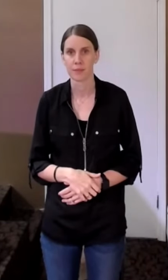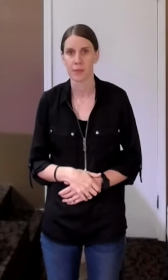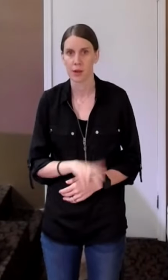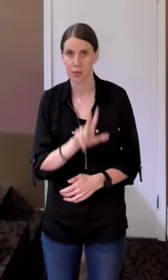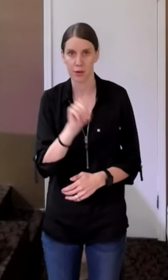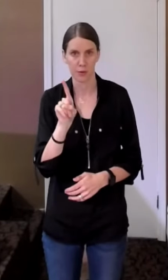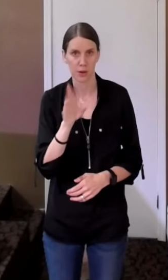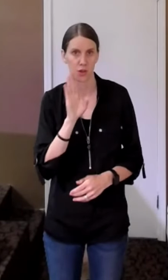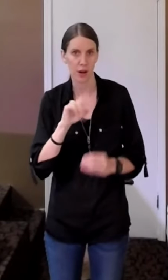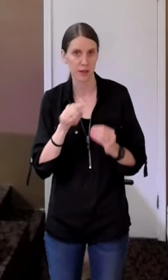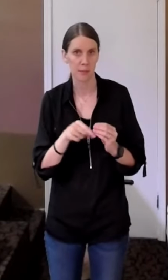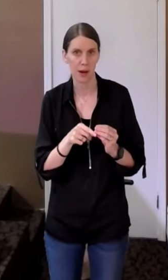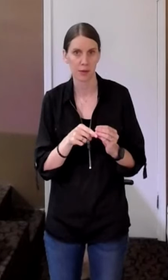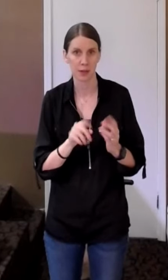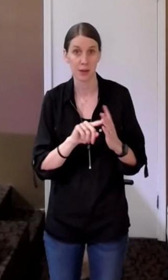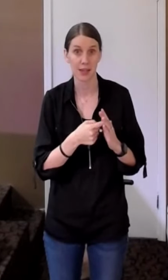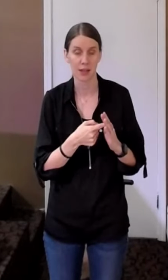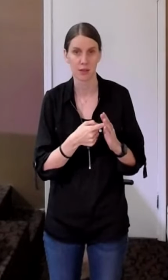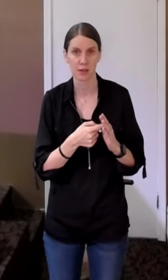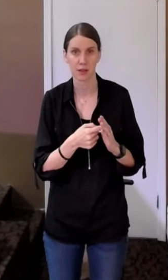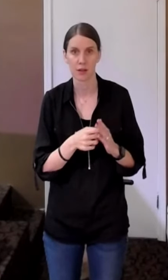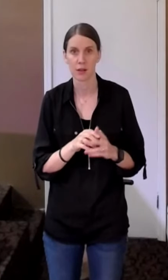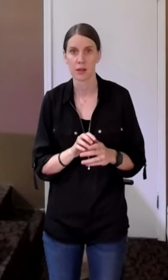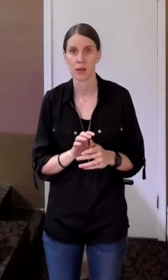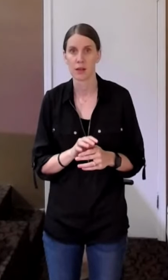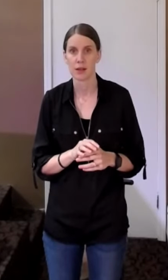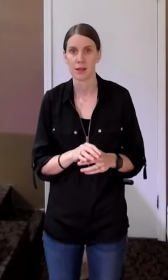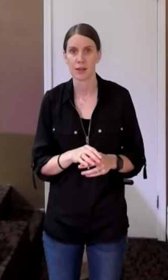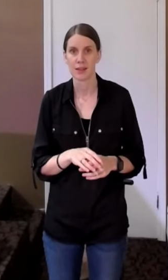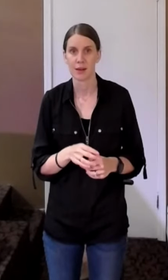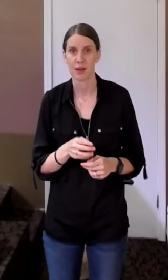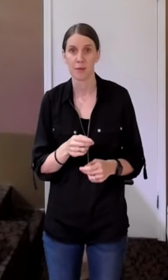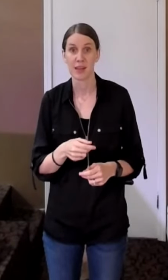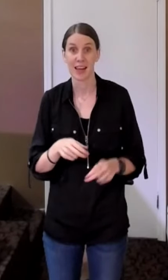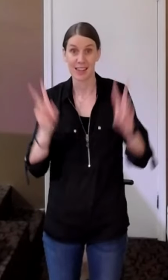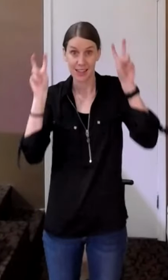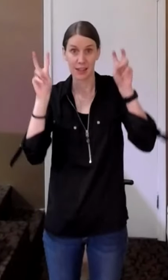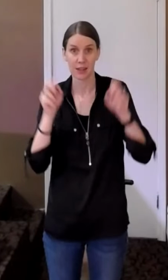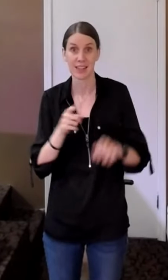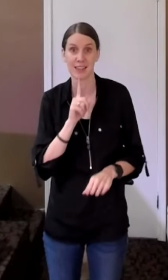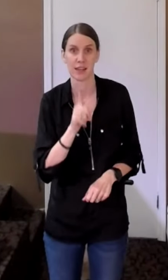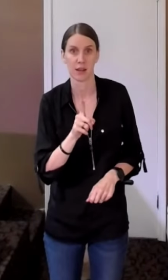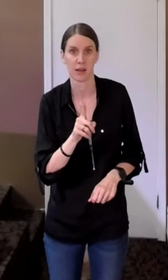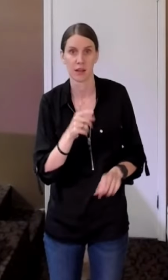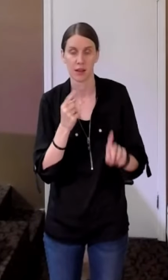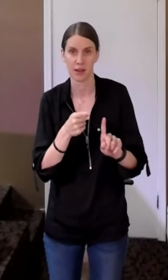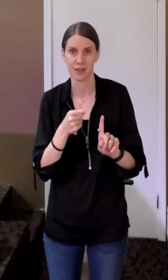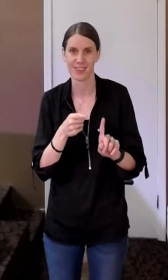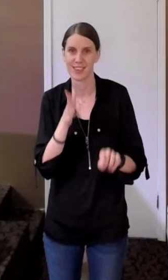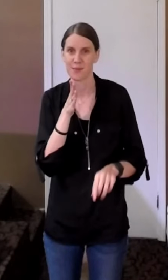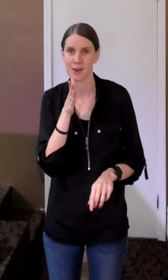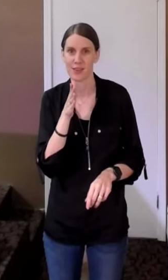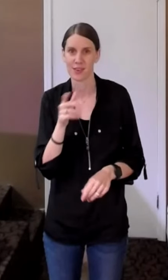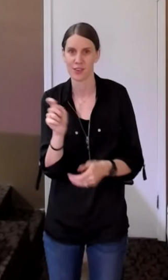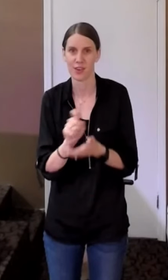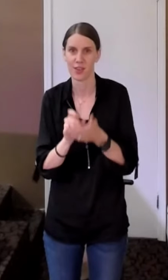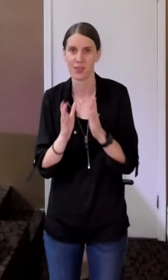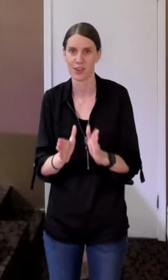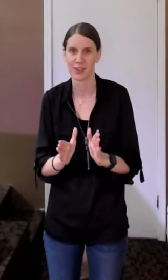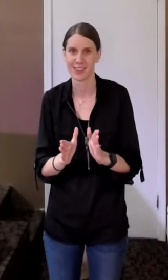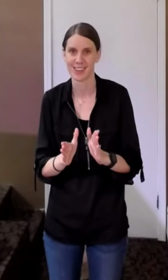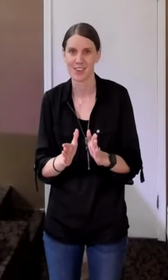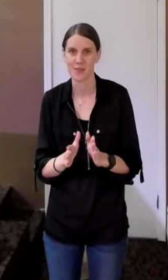31 talks about, and it starts out, chapter 31 talks about stating that this is the mother of the author, all right? So it